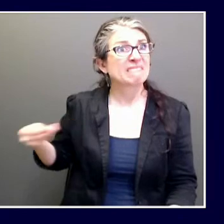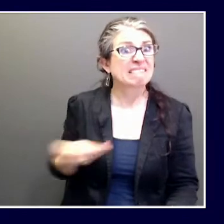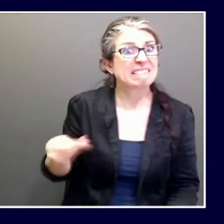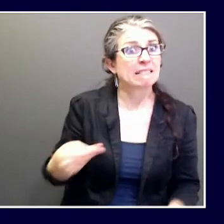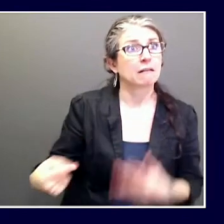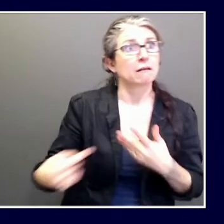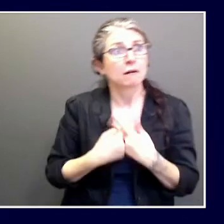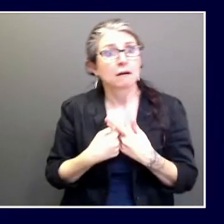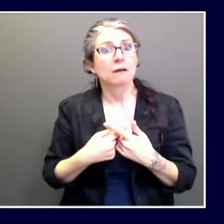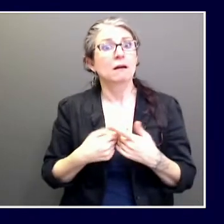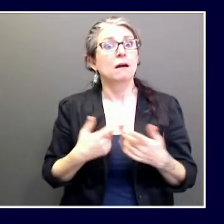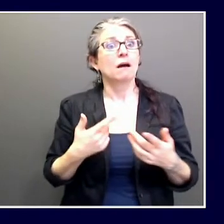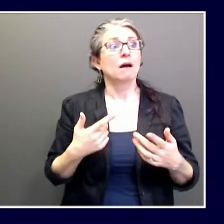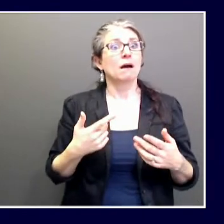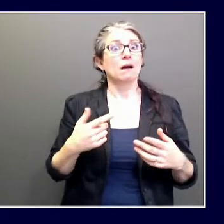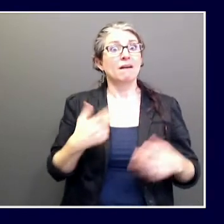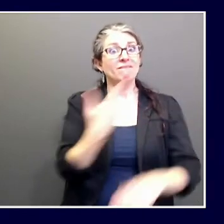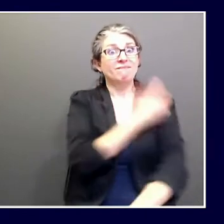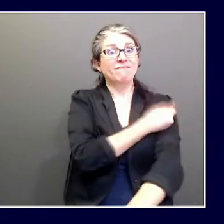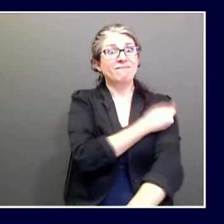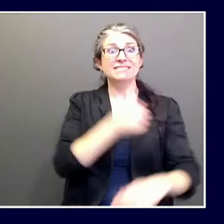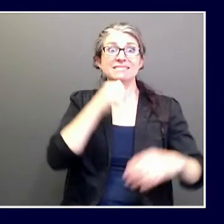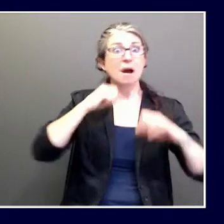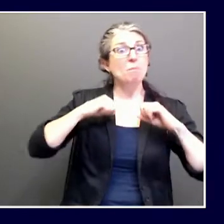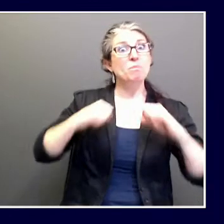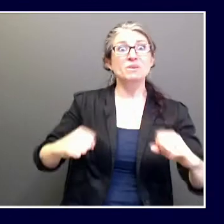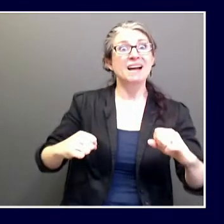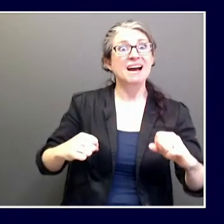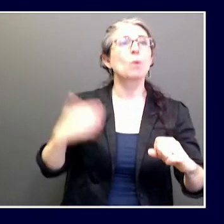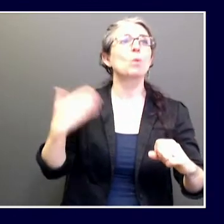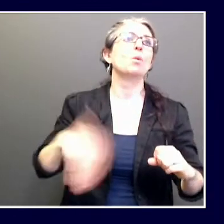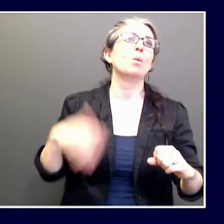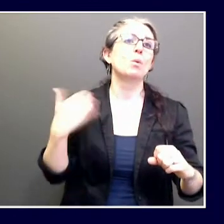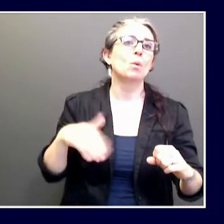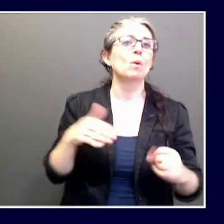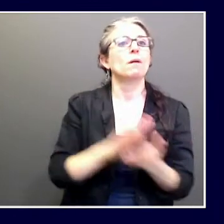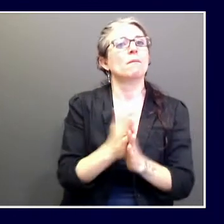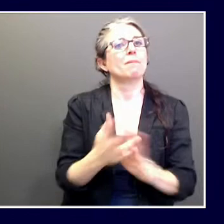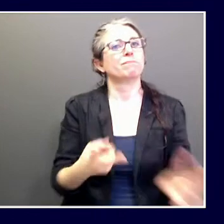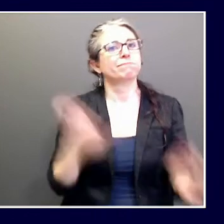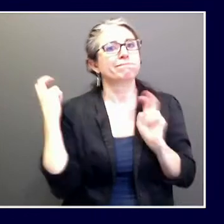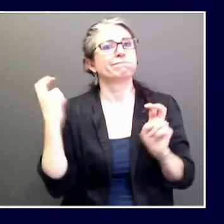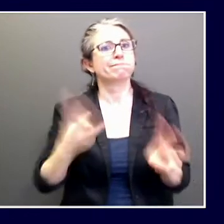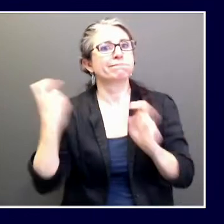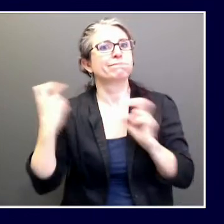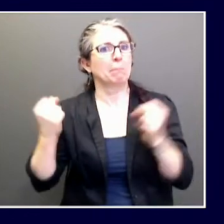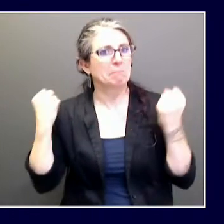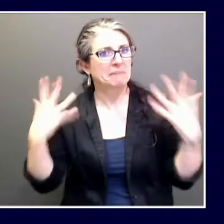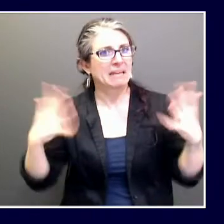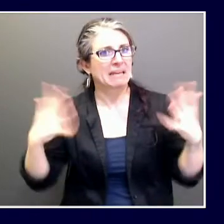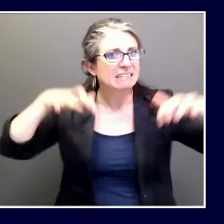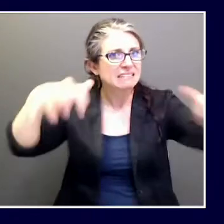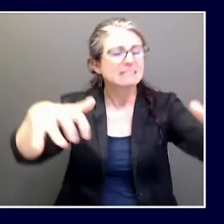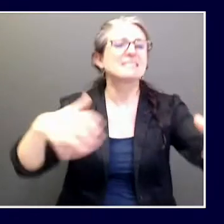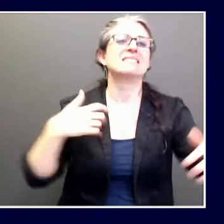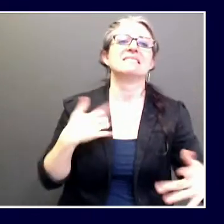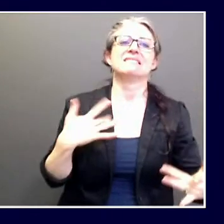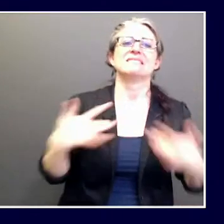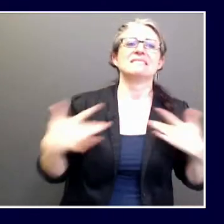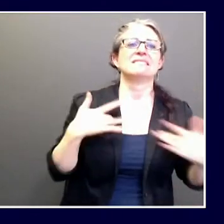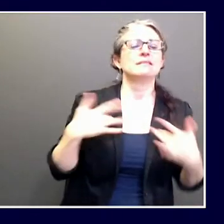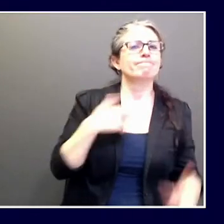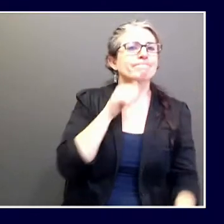and or cause more people to become severely ill. We just don't know the answers to those questions, so I can't really speculate